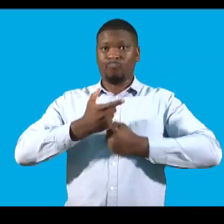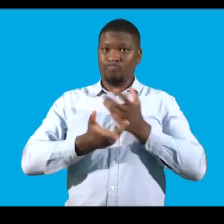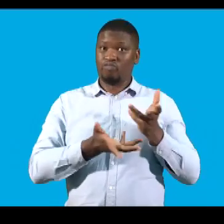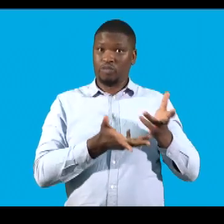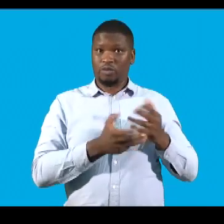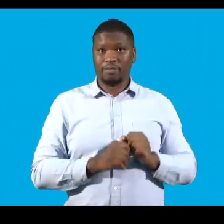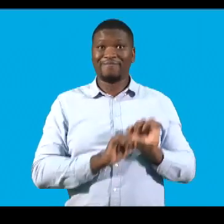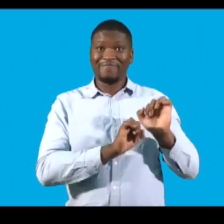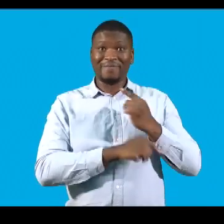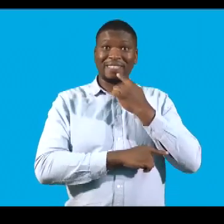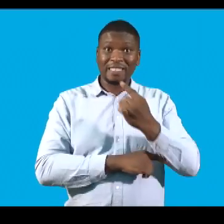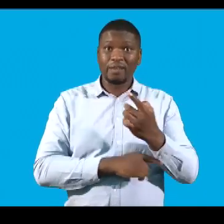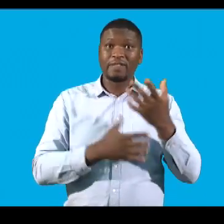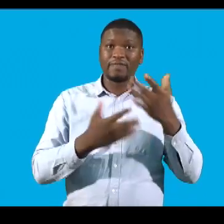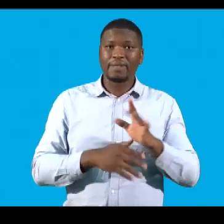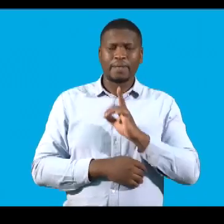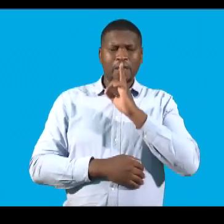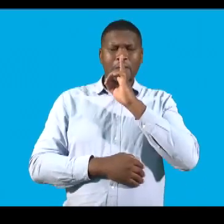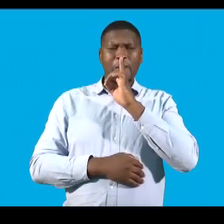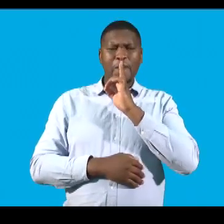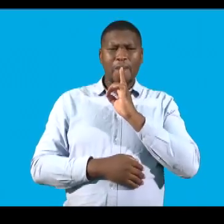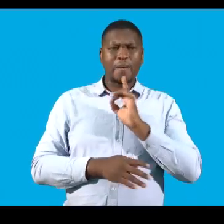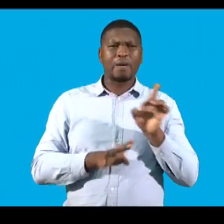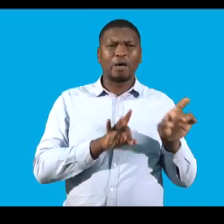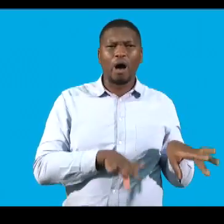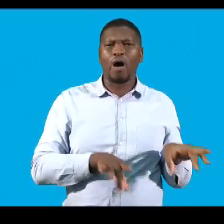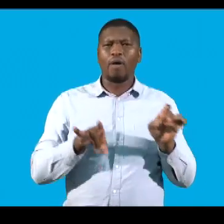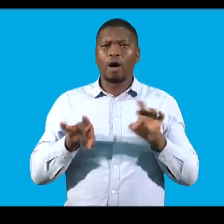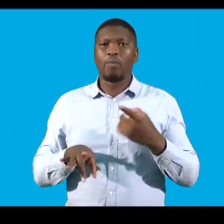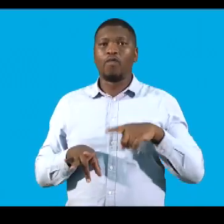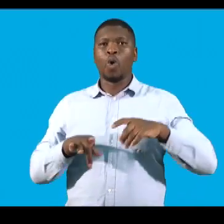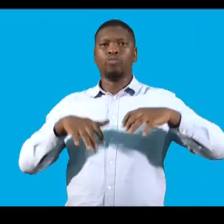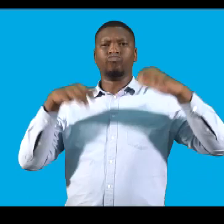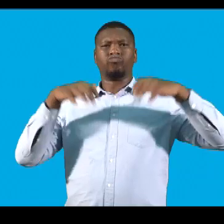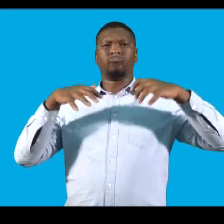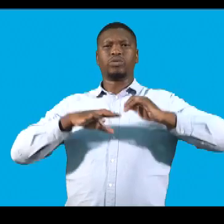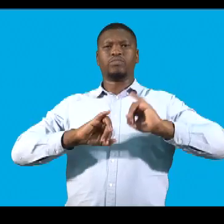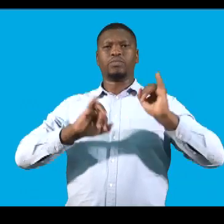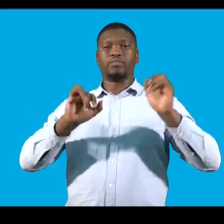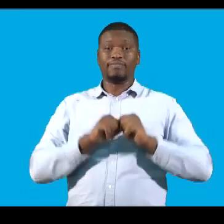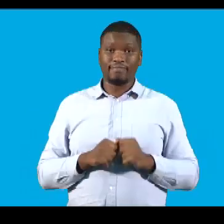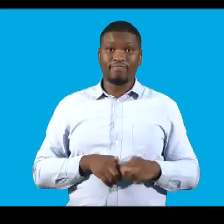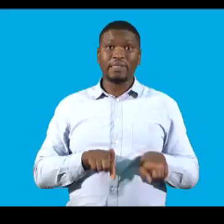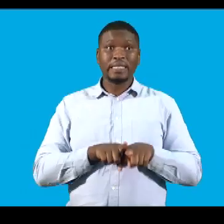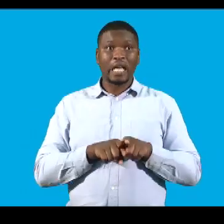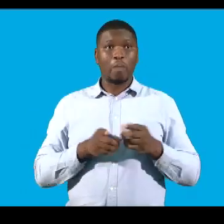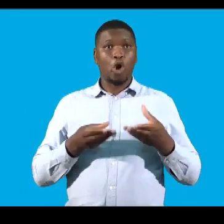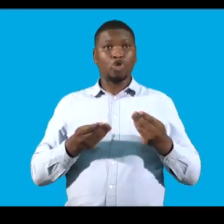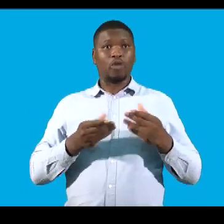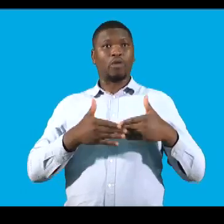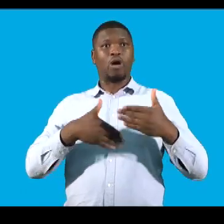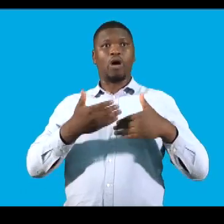says, then a silence suffices the story, as a softness the teller's